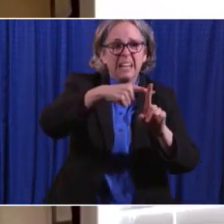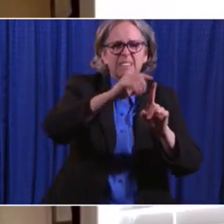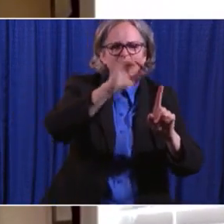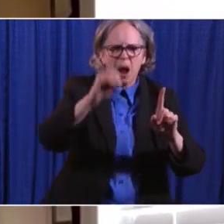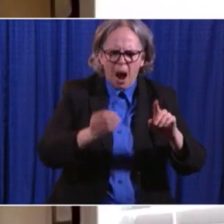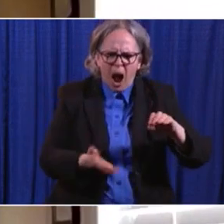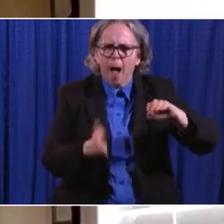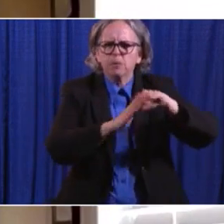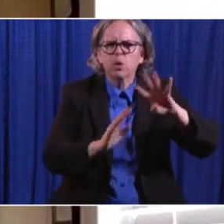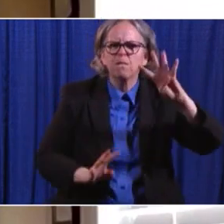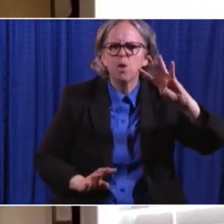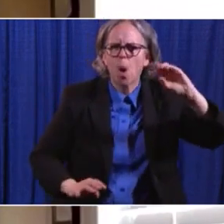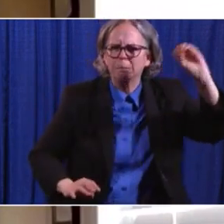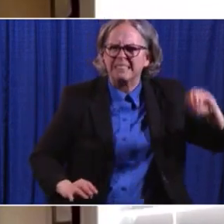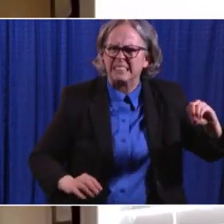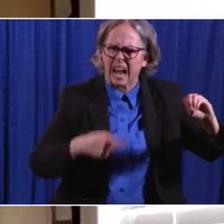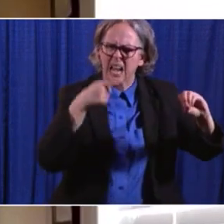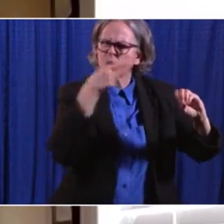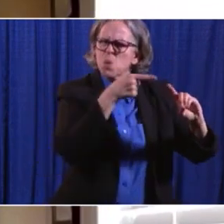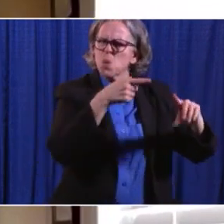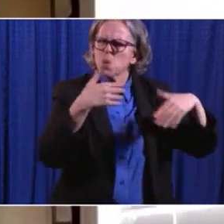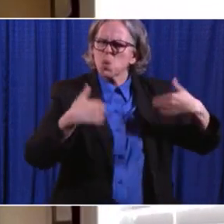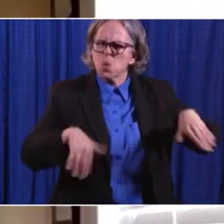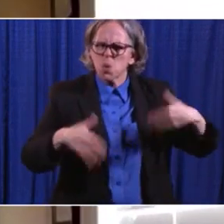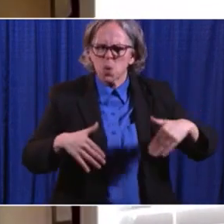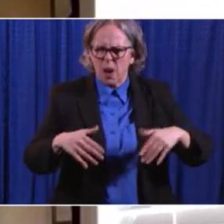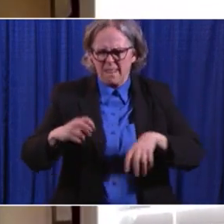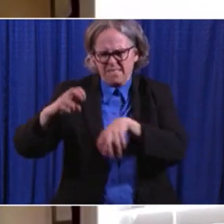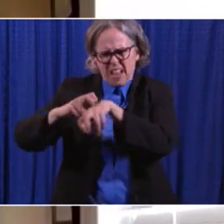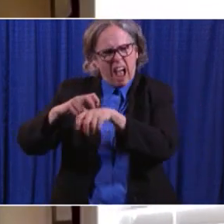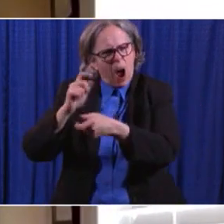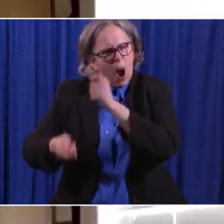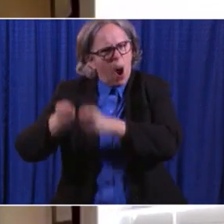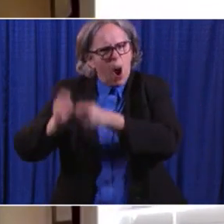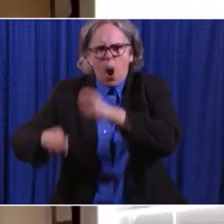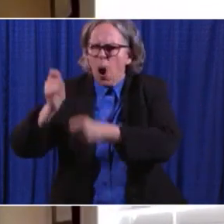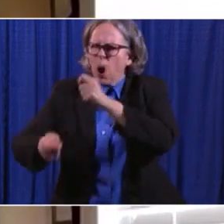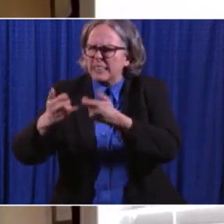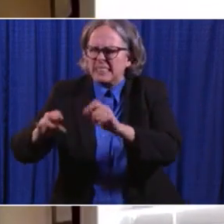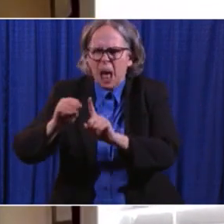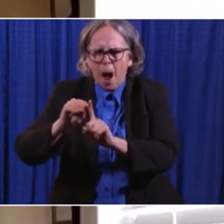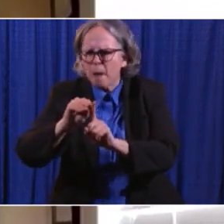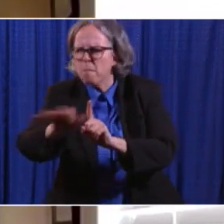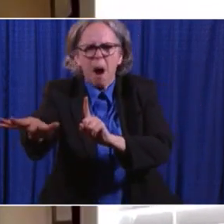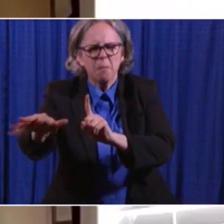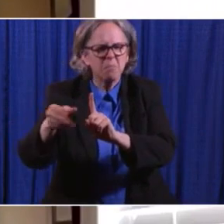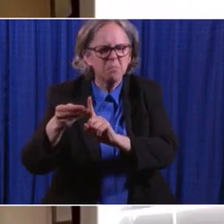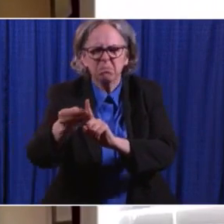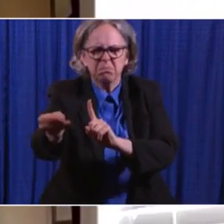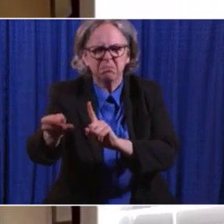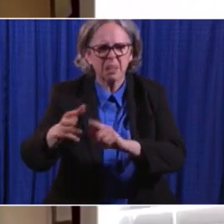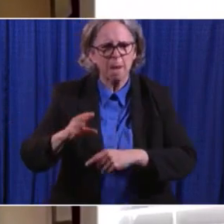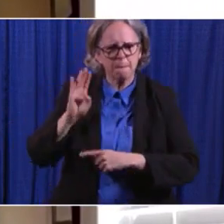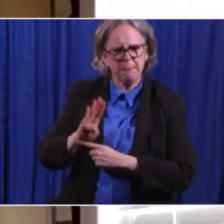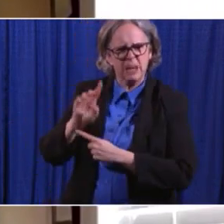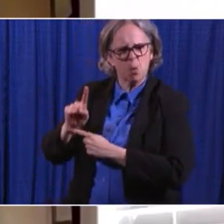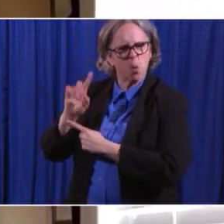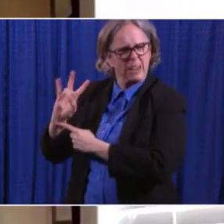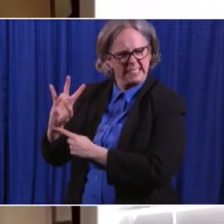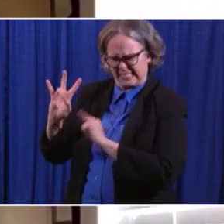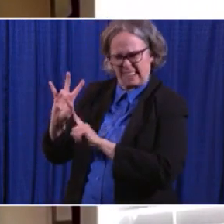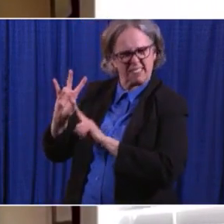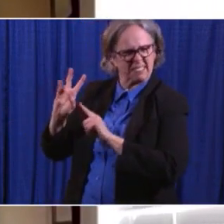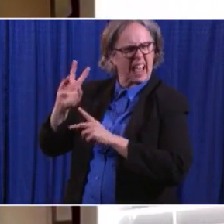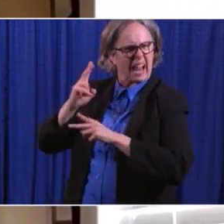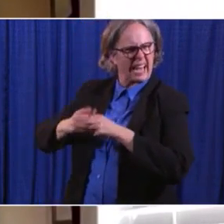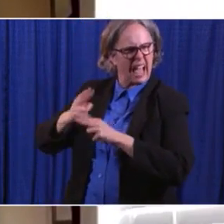numbers continue to grow, and evidence continues to mount that B117 and other variants are not only much